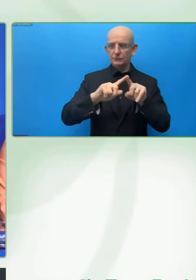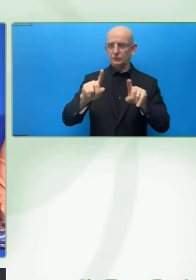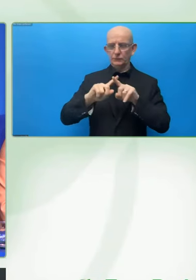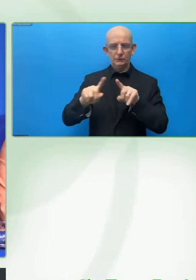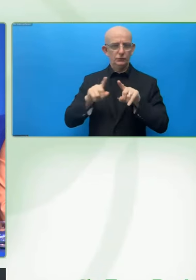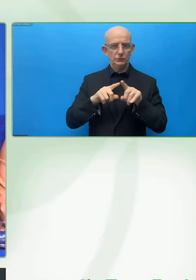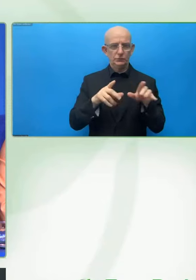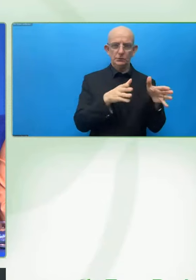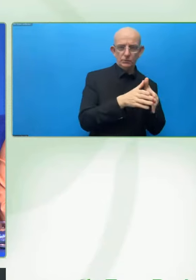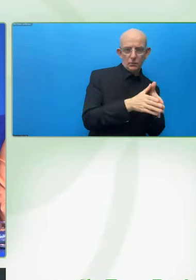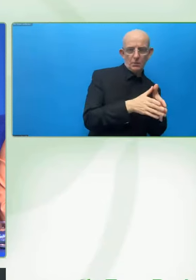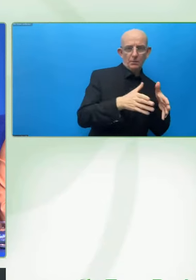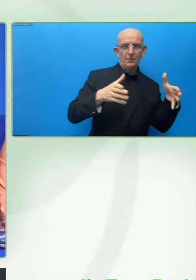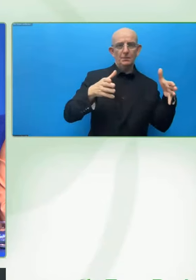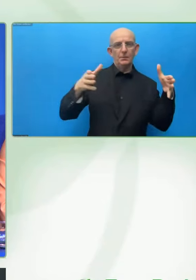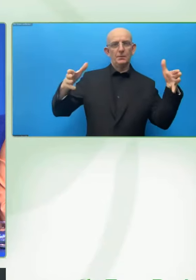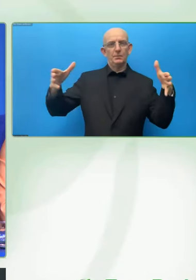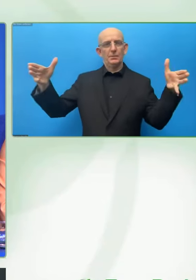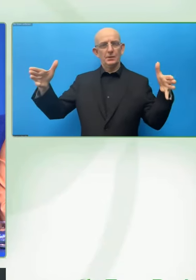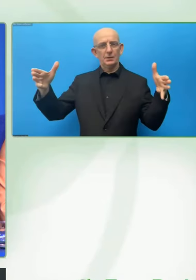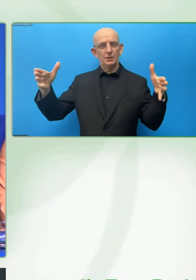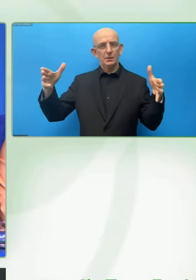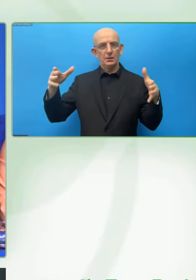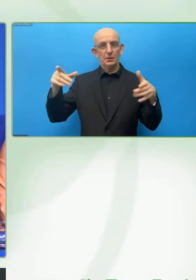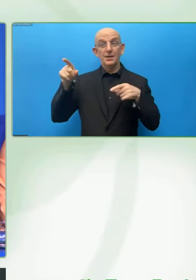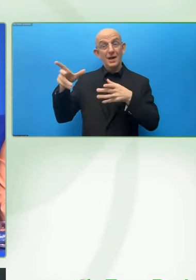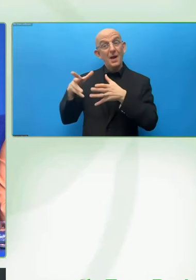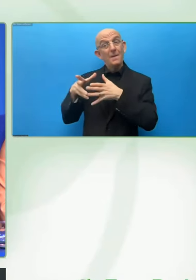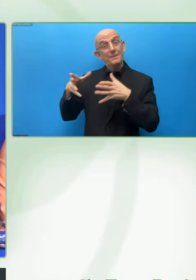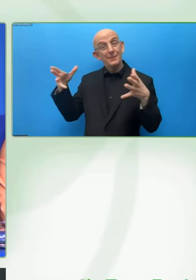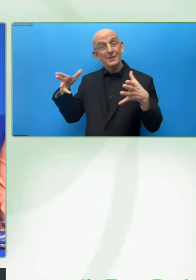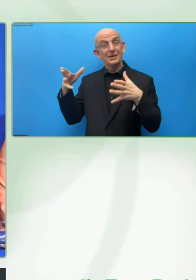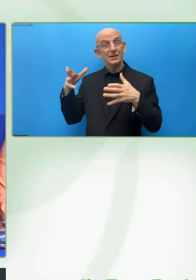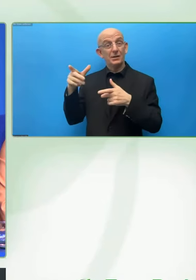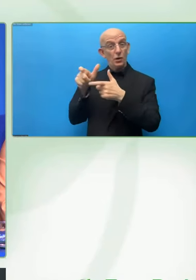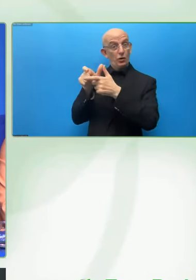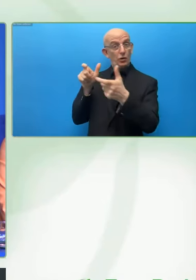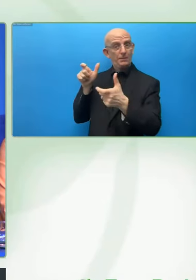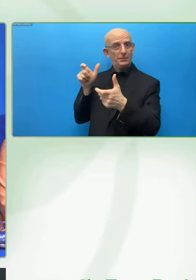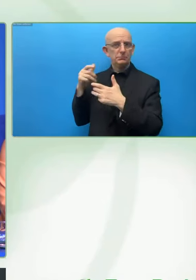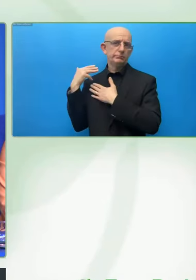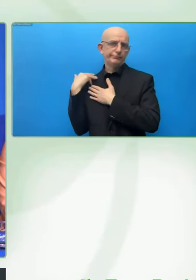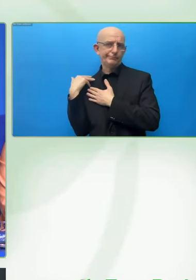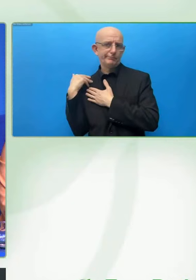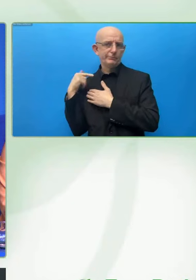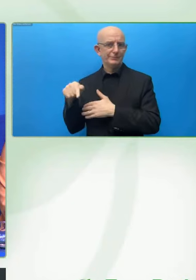legislation, in the way we enforce the legislation,